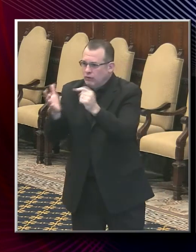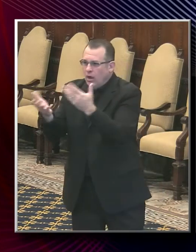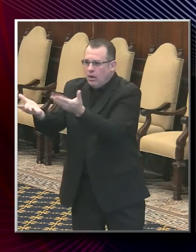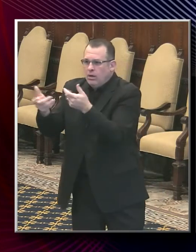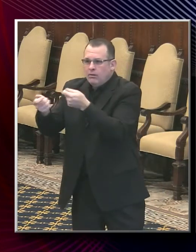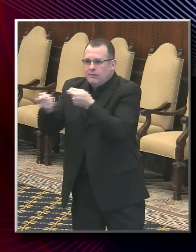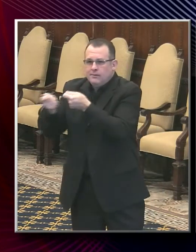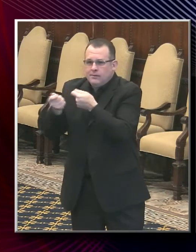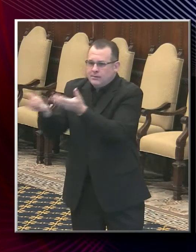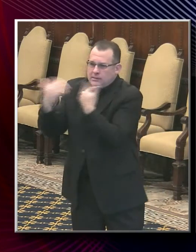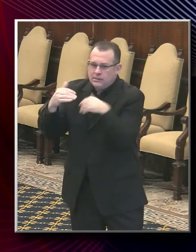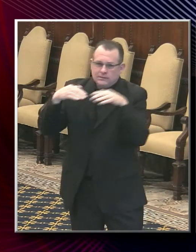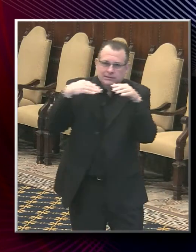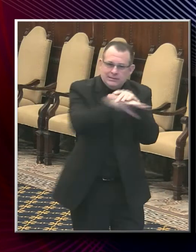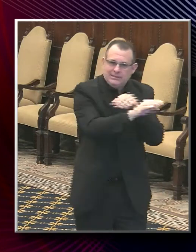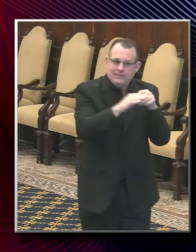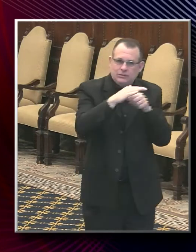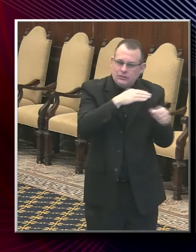shelter.